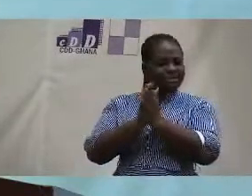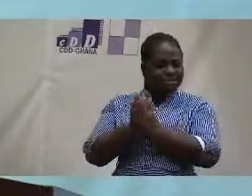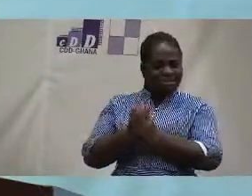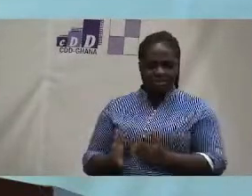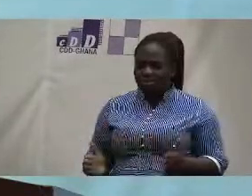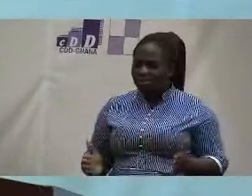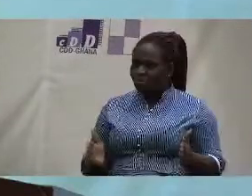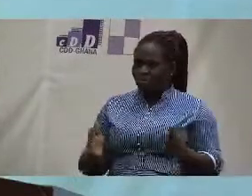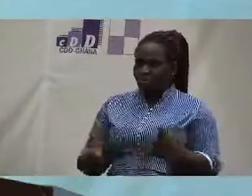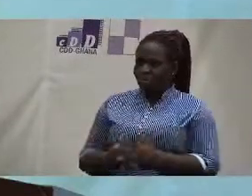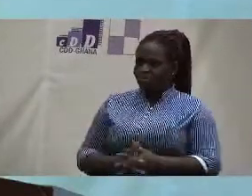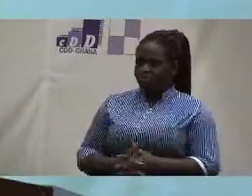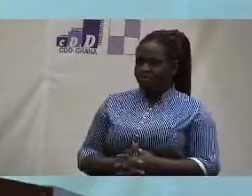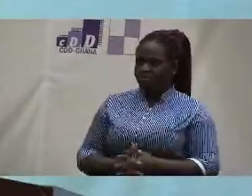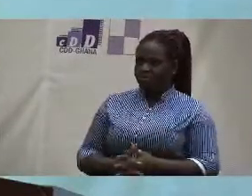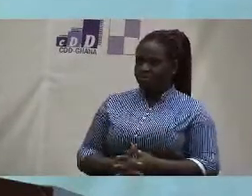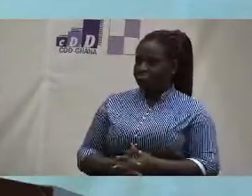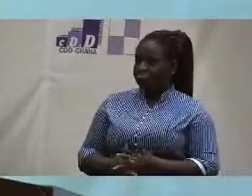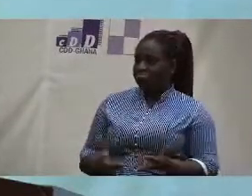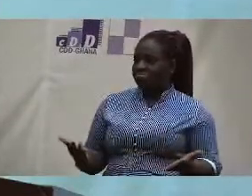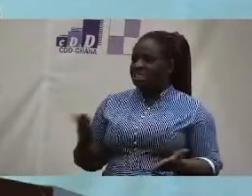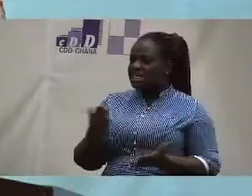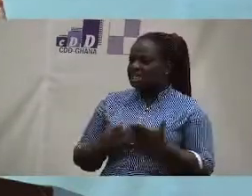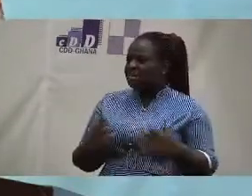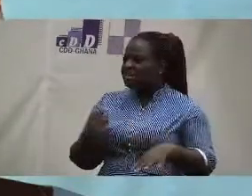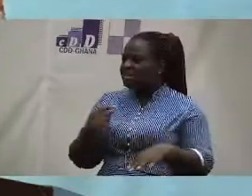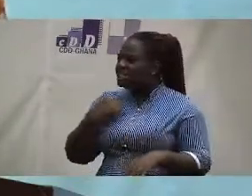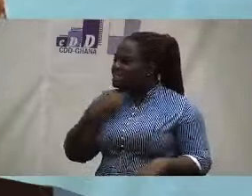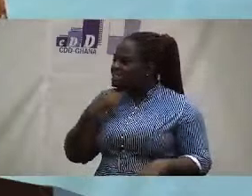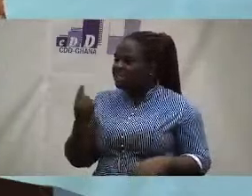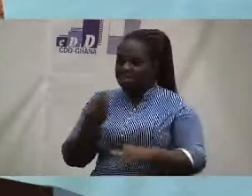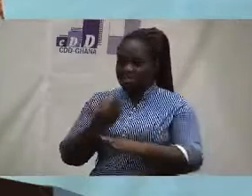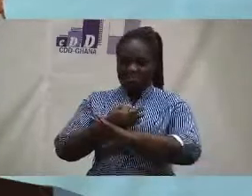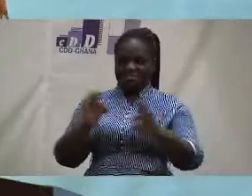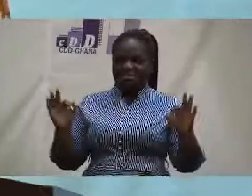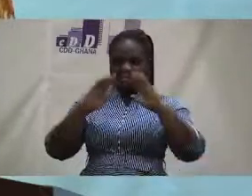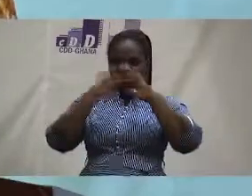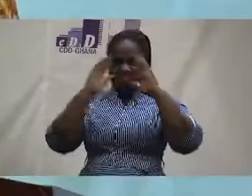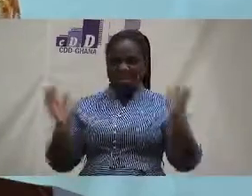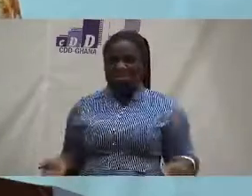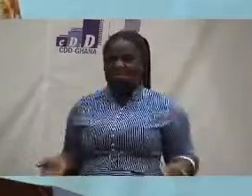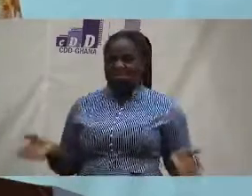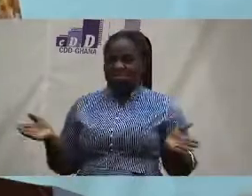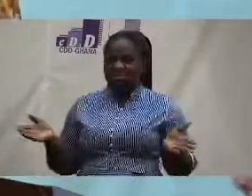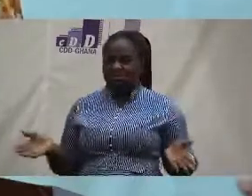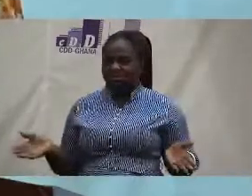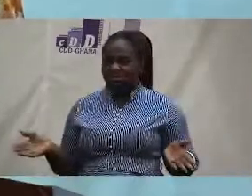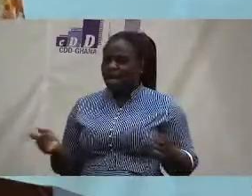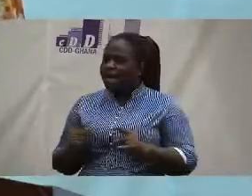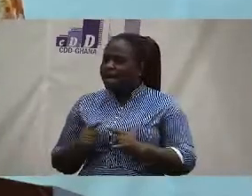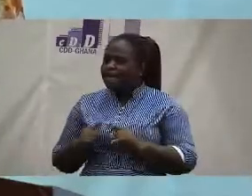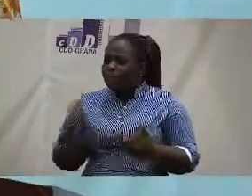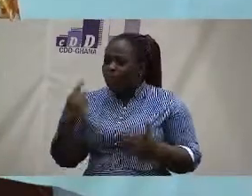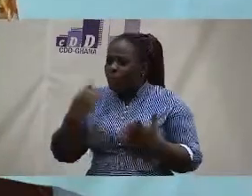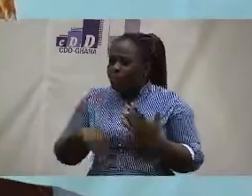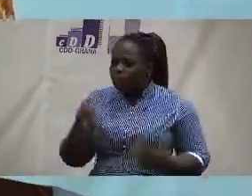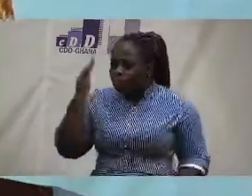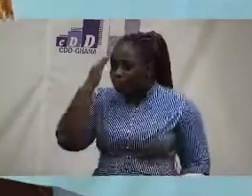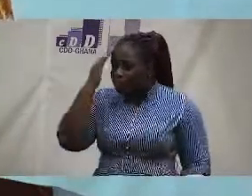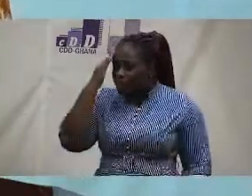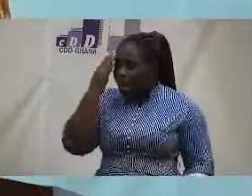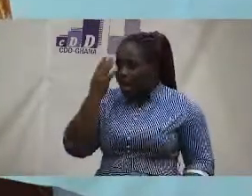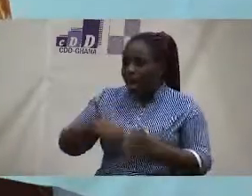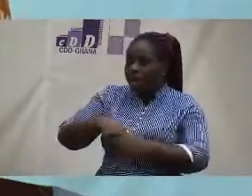watch out to. Professor Pempe made mention of Freedom House Index. But what we should note is that out